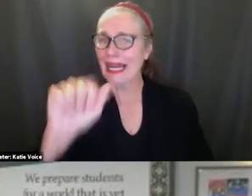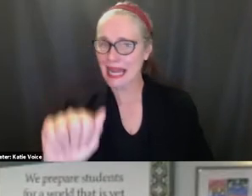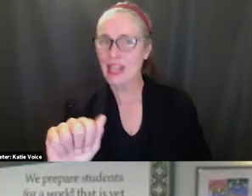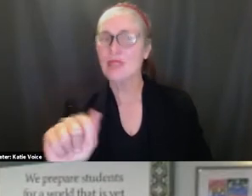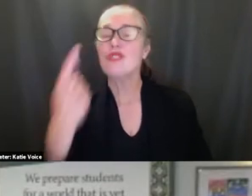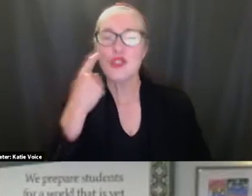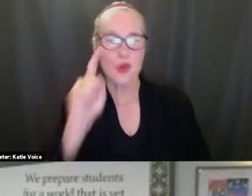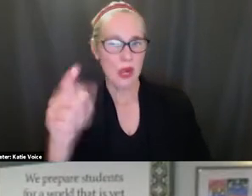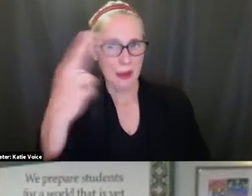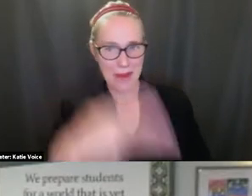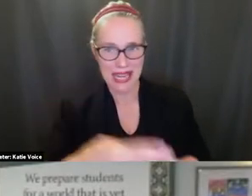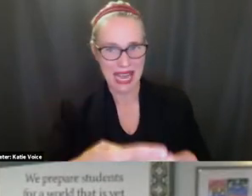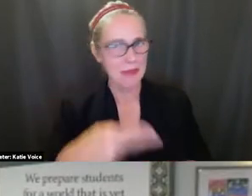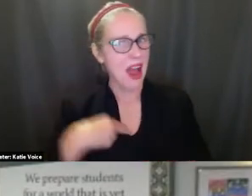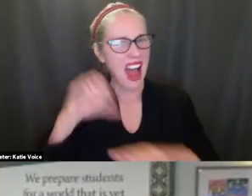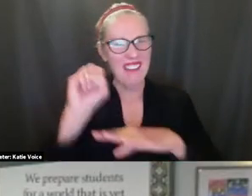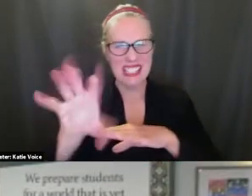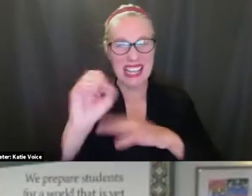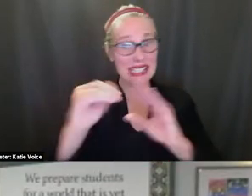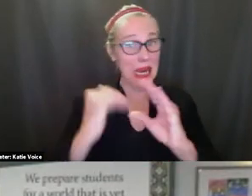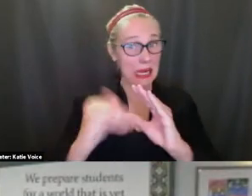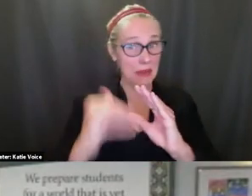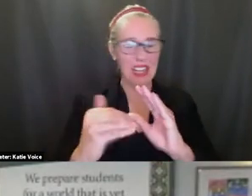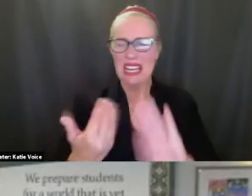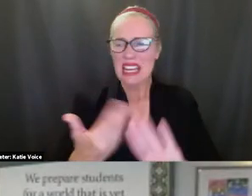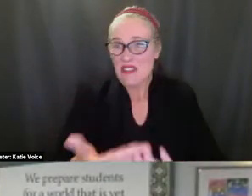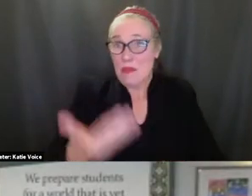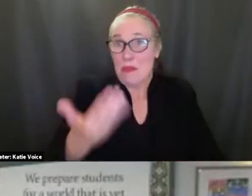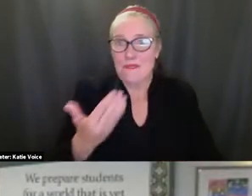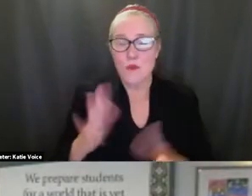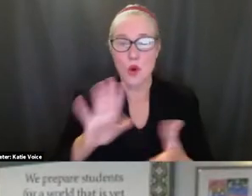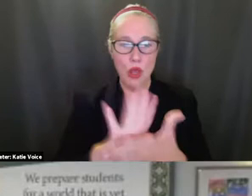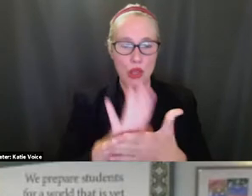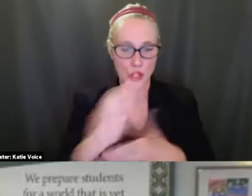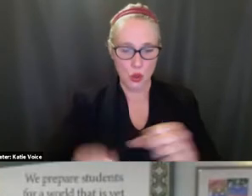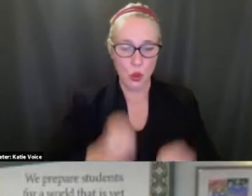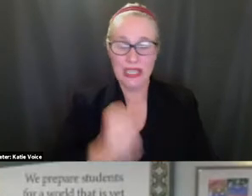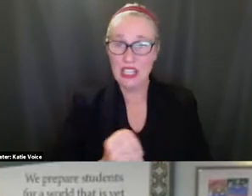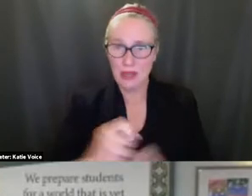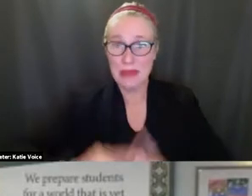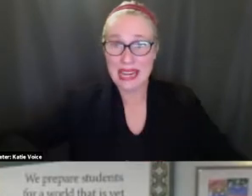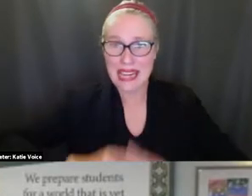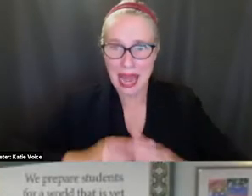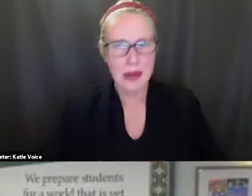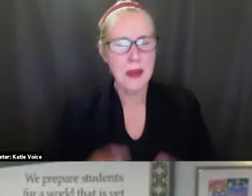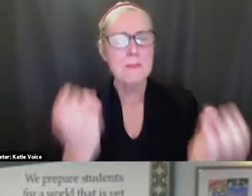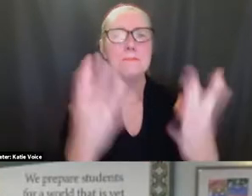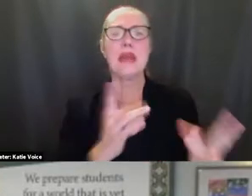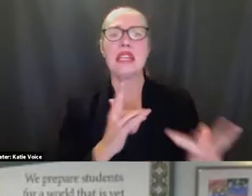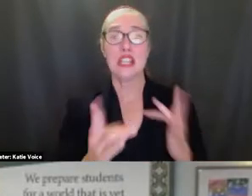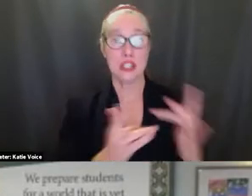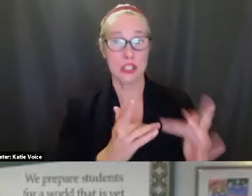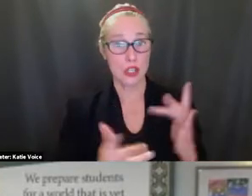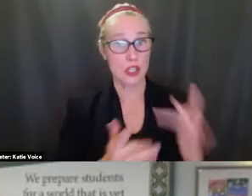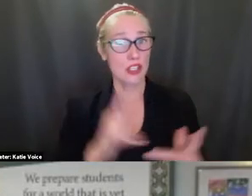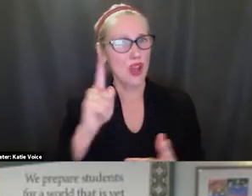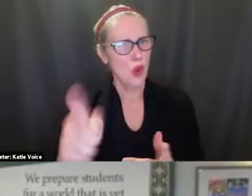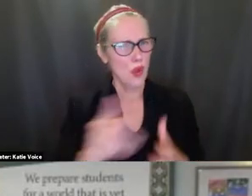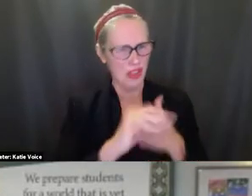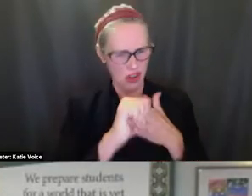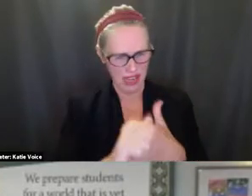school year began there are many many concerns that we have as parents especially when it comes to your leadership